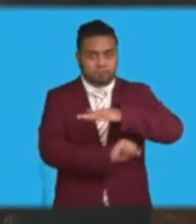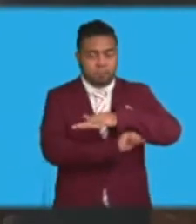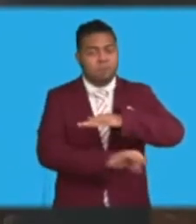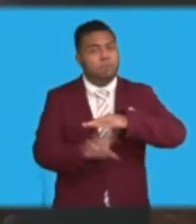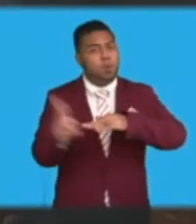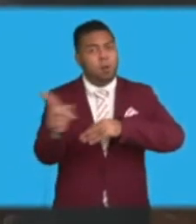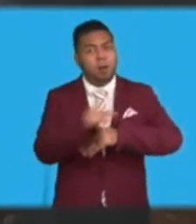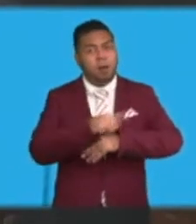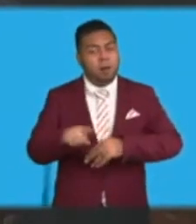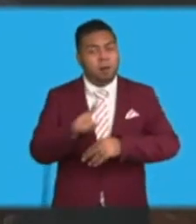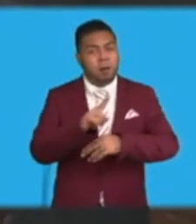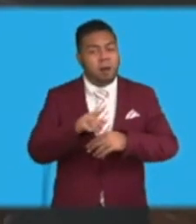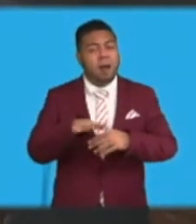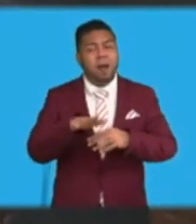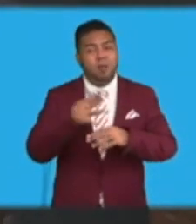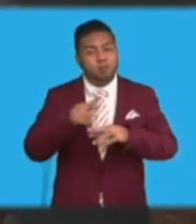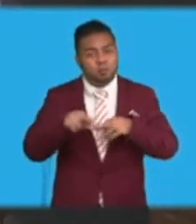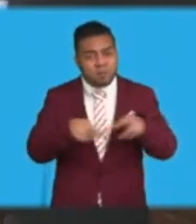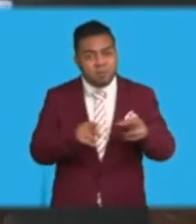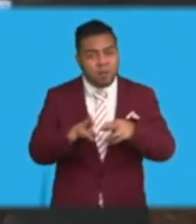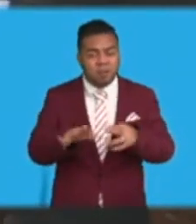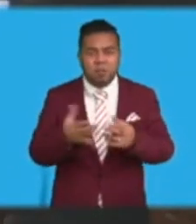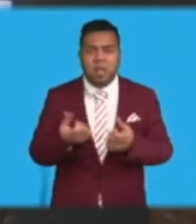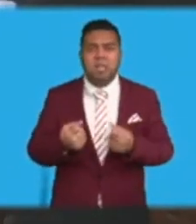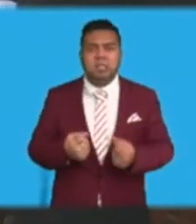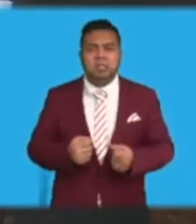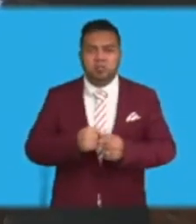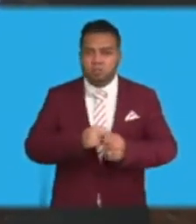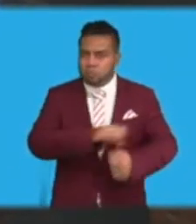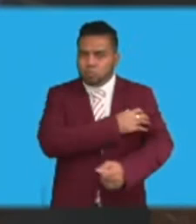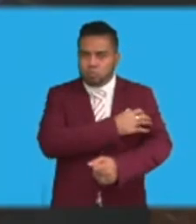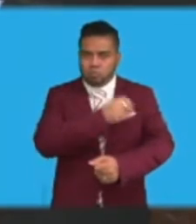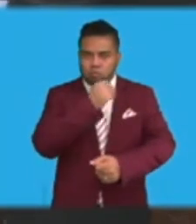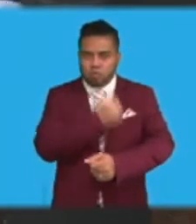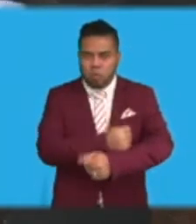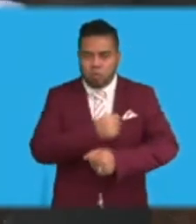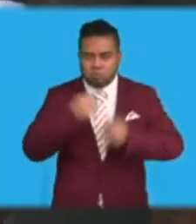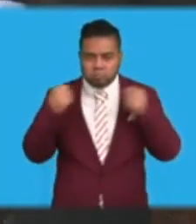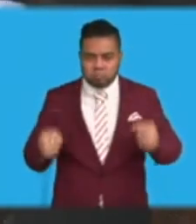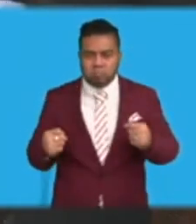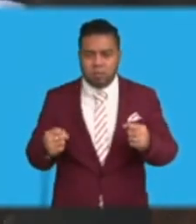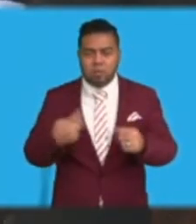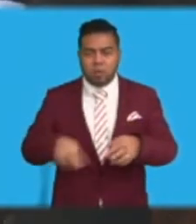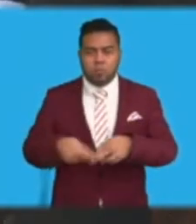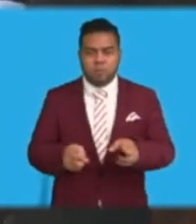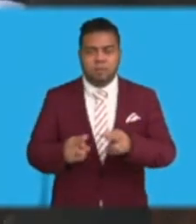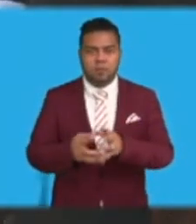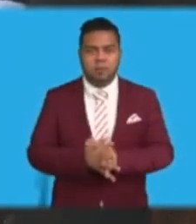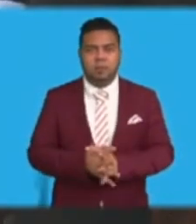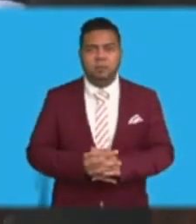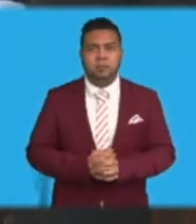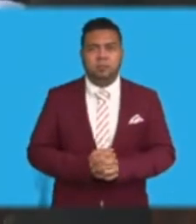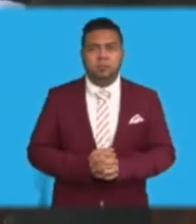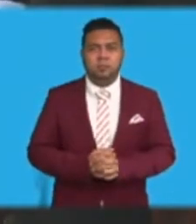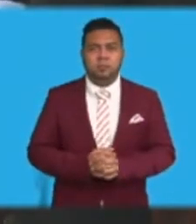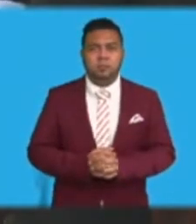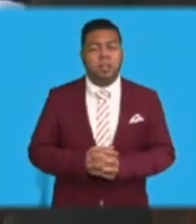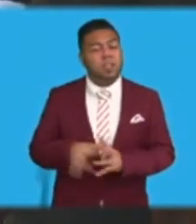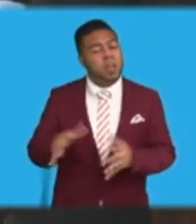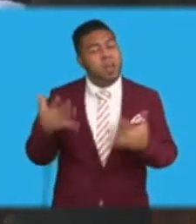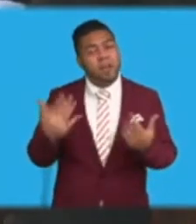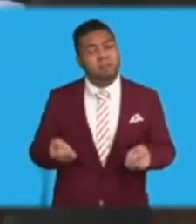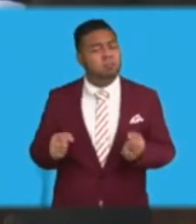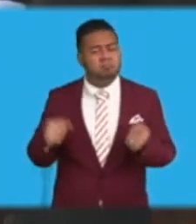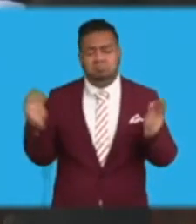runoff into the river and therefore increase the river's discharge. Today, many subdivisions or urban residential areas face a lot of